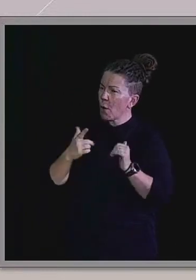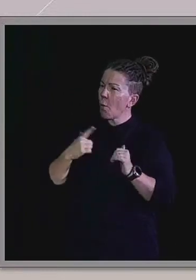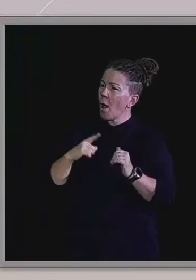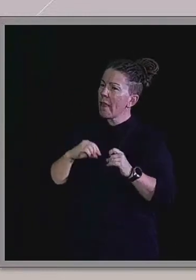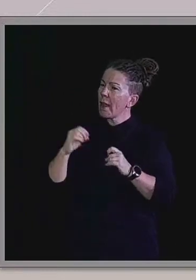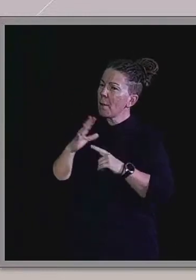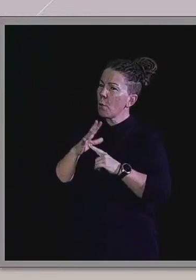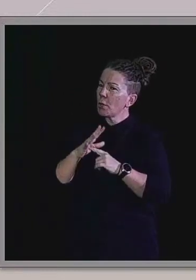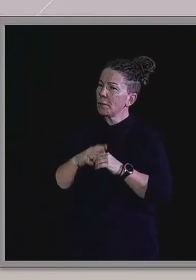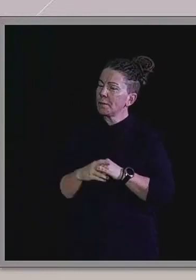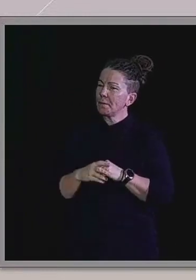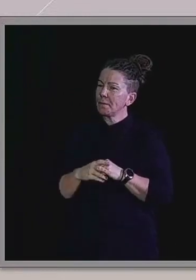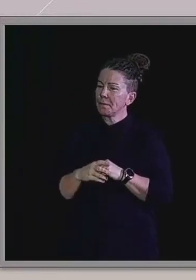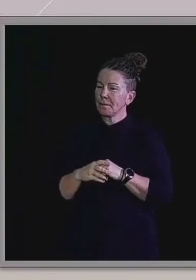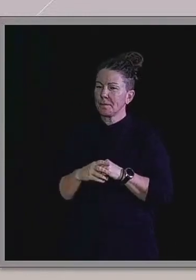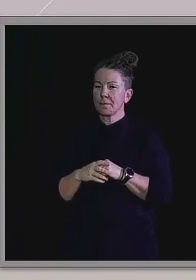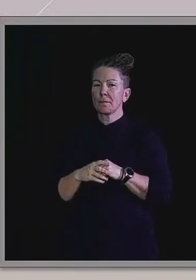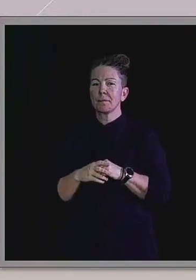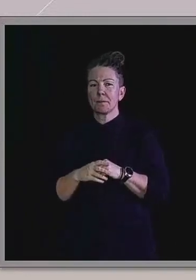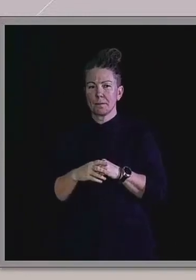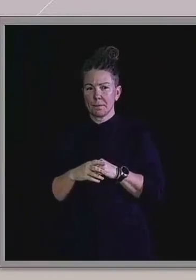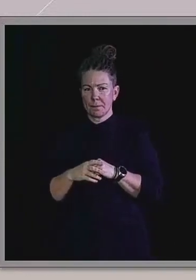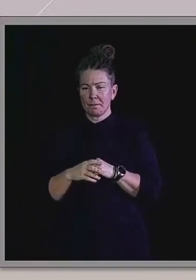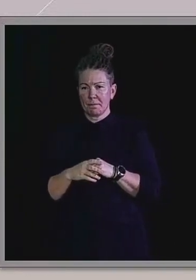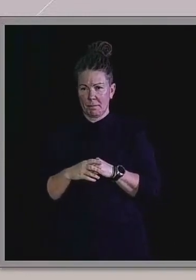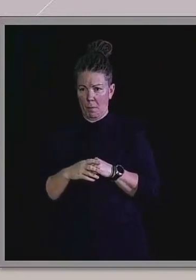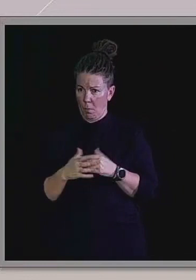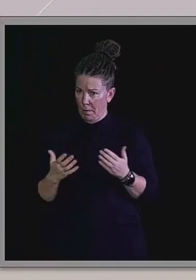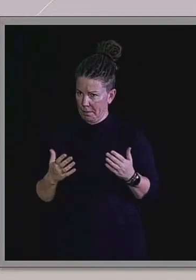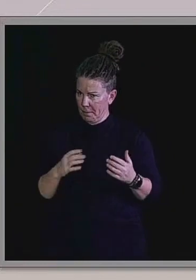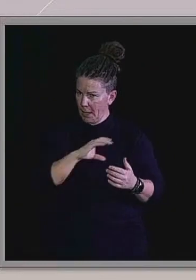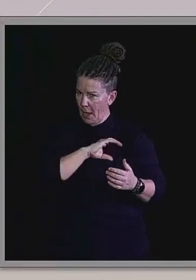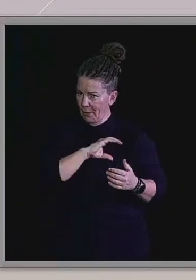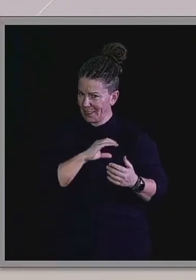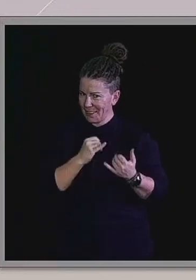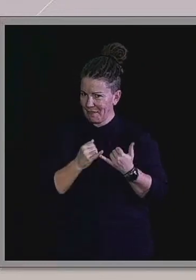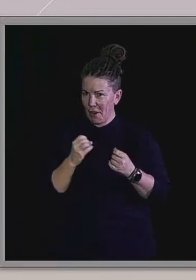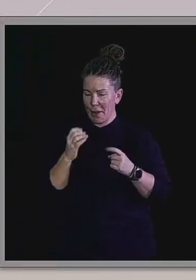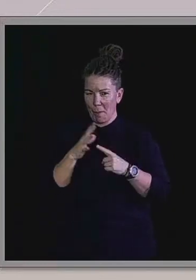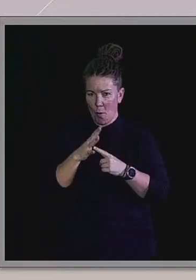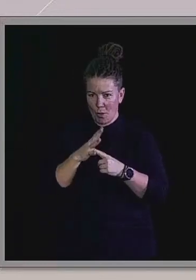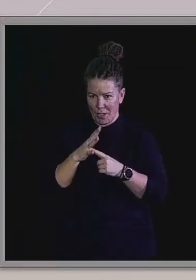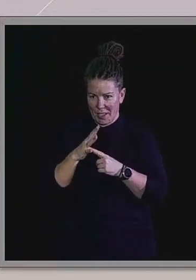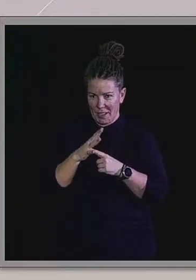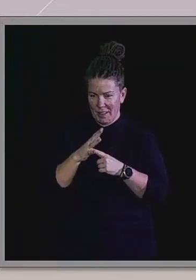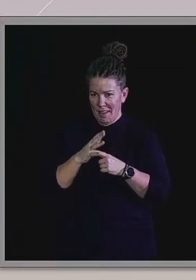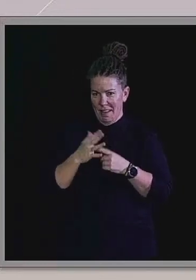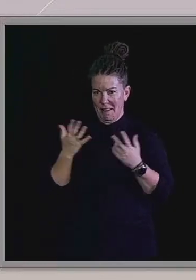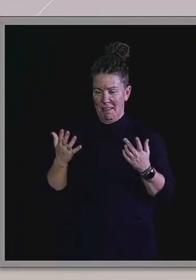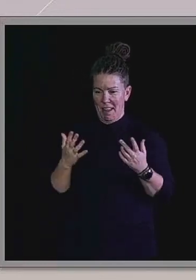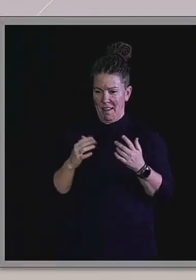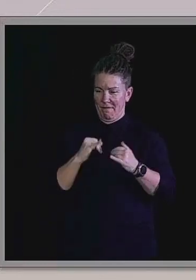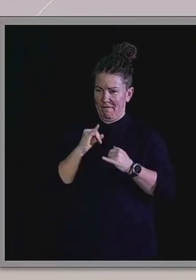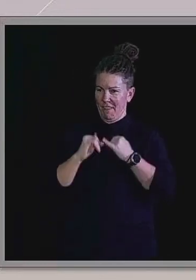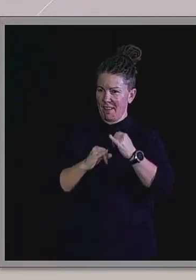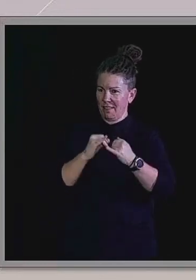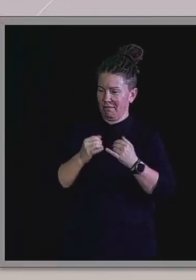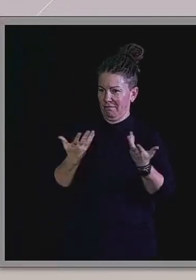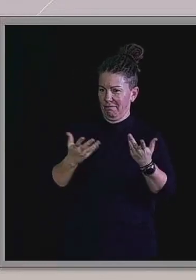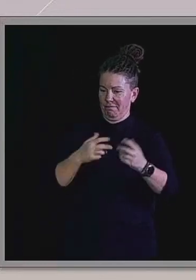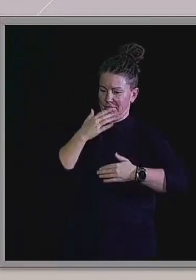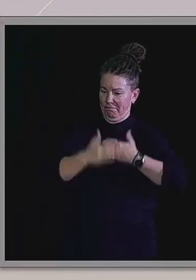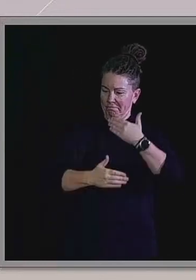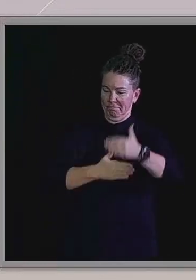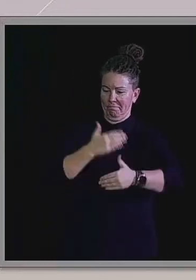now? Well, they're very important, I think. If you take the journey of the fight, it's now some 12